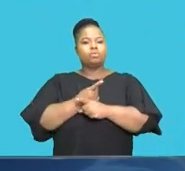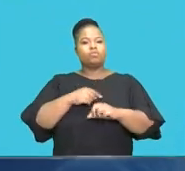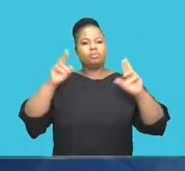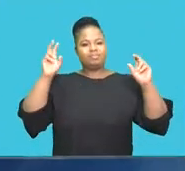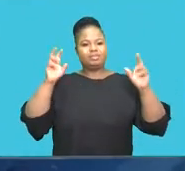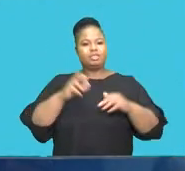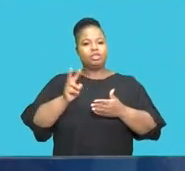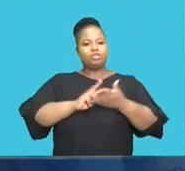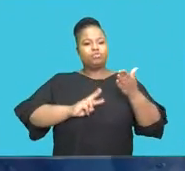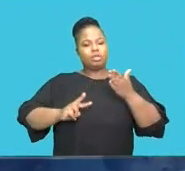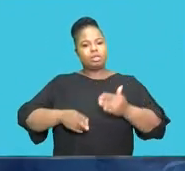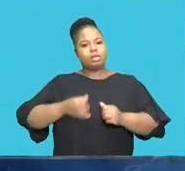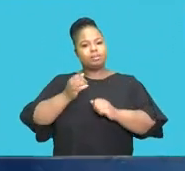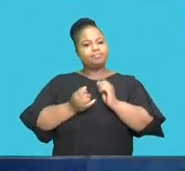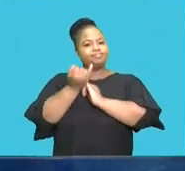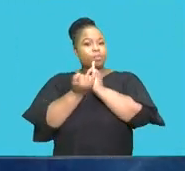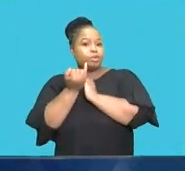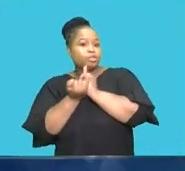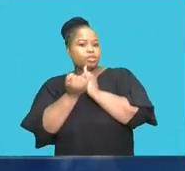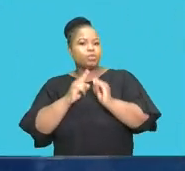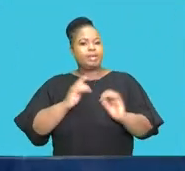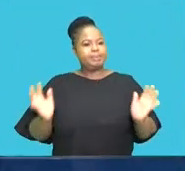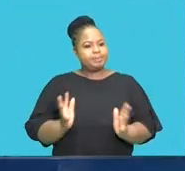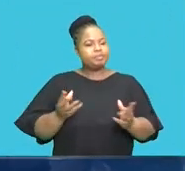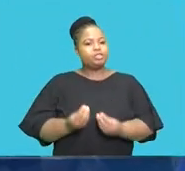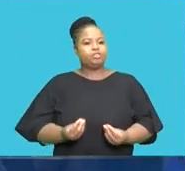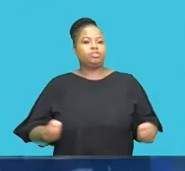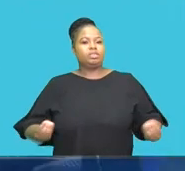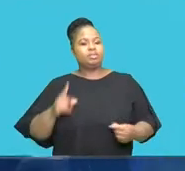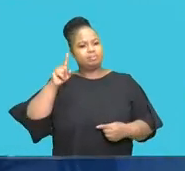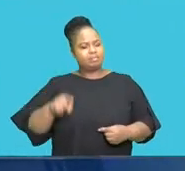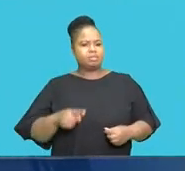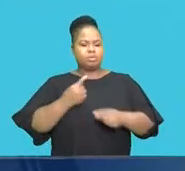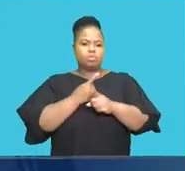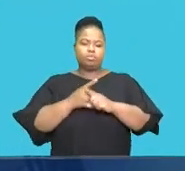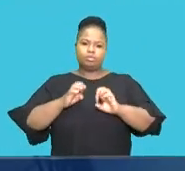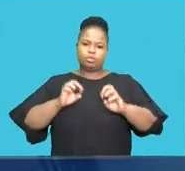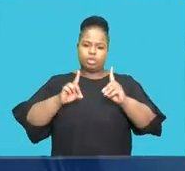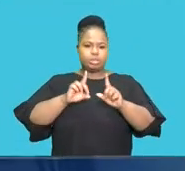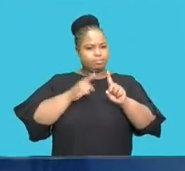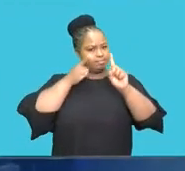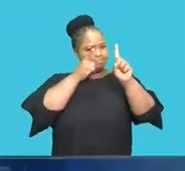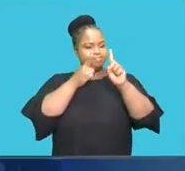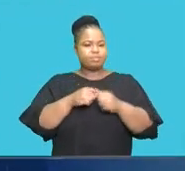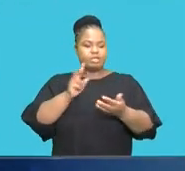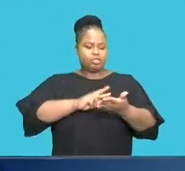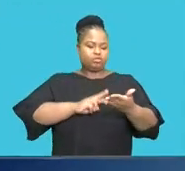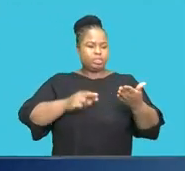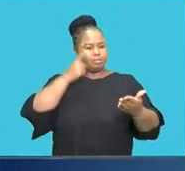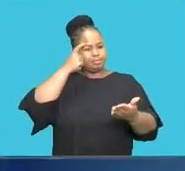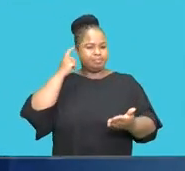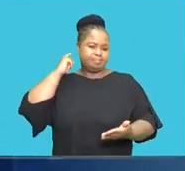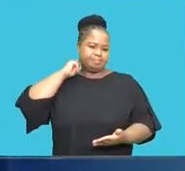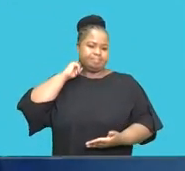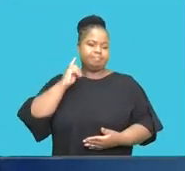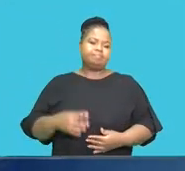ya read-a-thon ke ho tshehetsa bana ba lemong tse tlase ka manollo ya thuto e leng ho bala ka kelello esitana